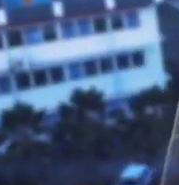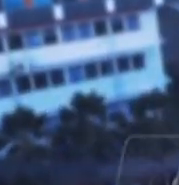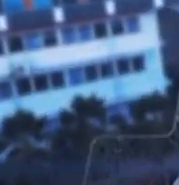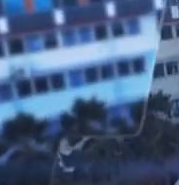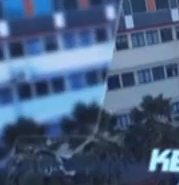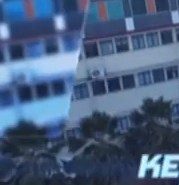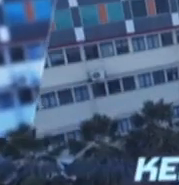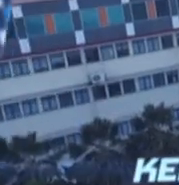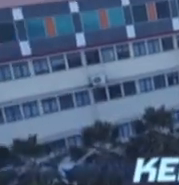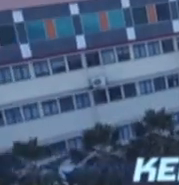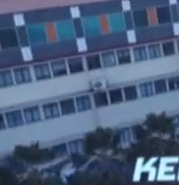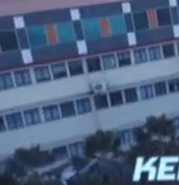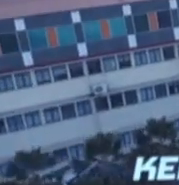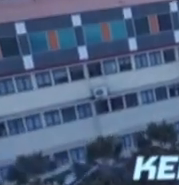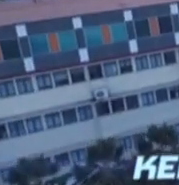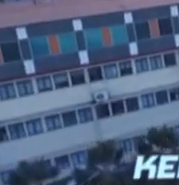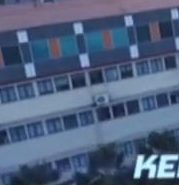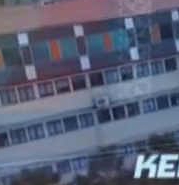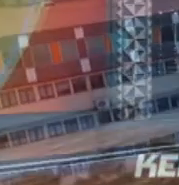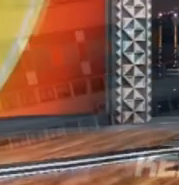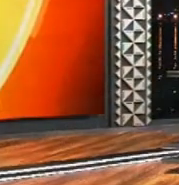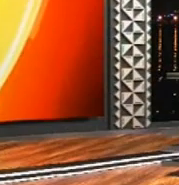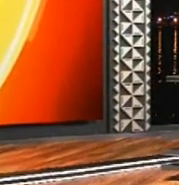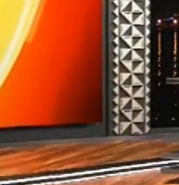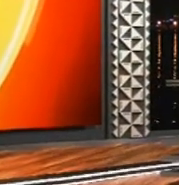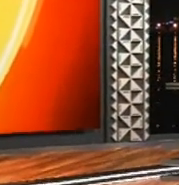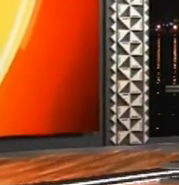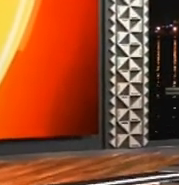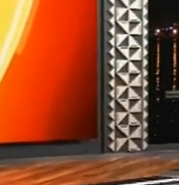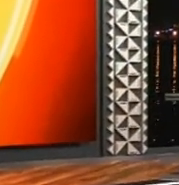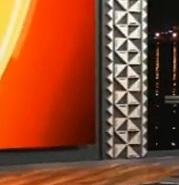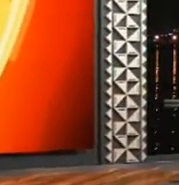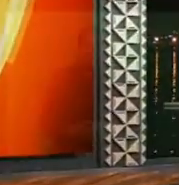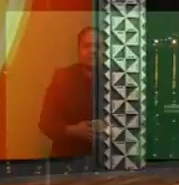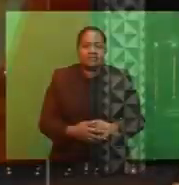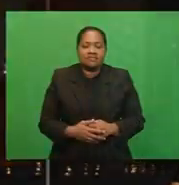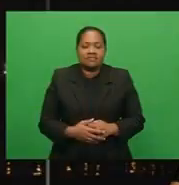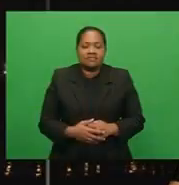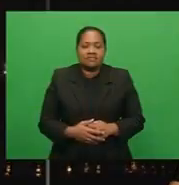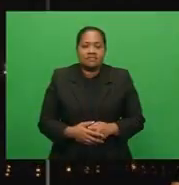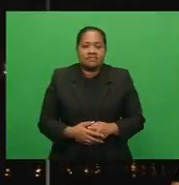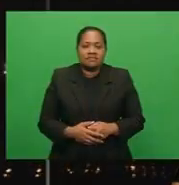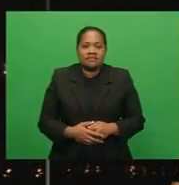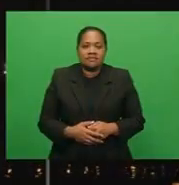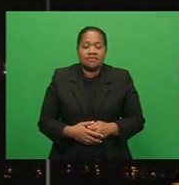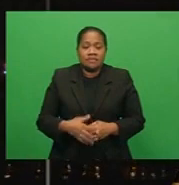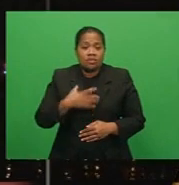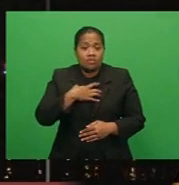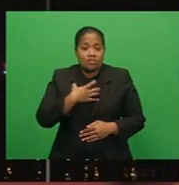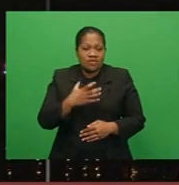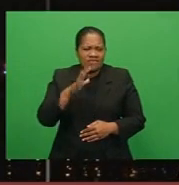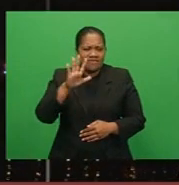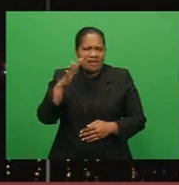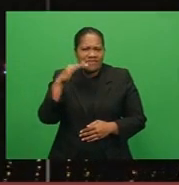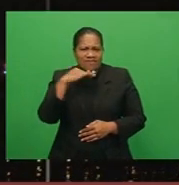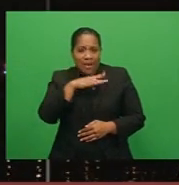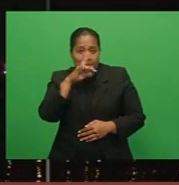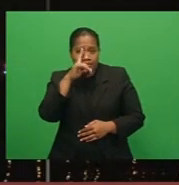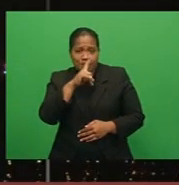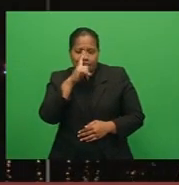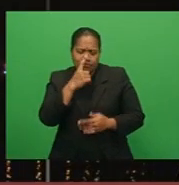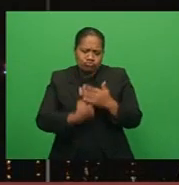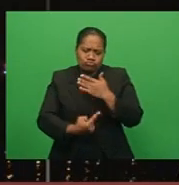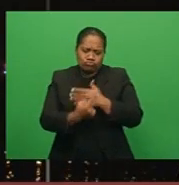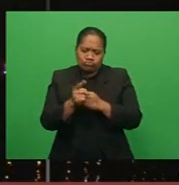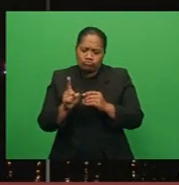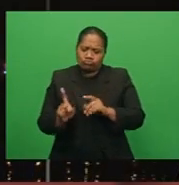From the studios of FBC Suva, Jackie Smith. More than 500 people have been recruited in the first